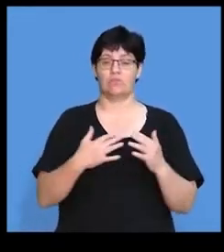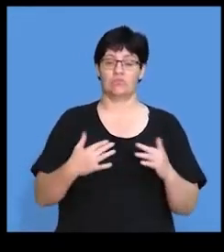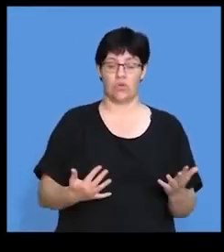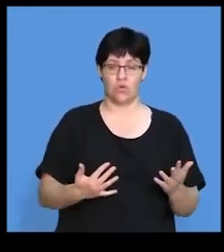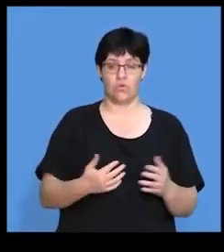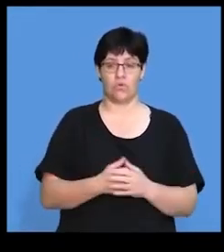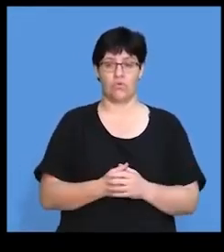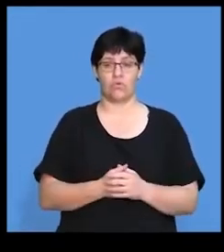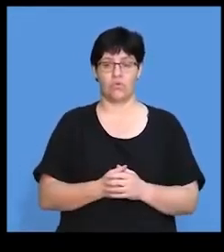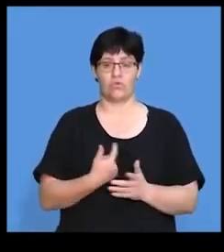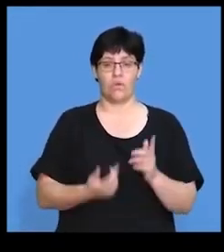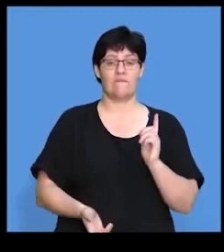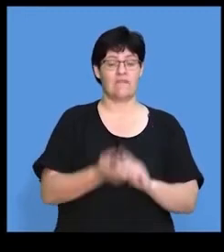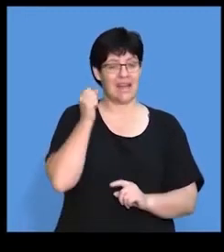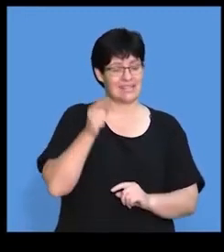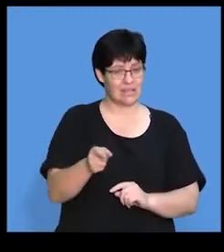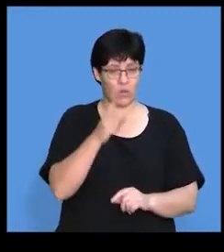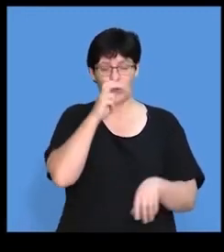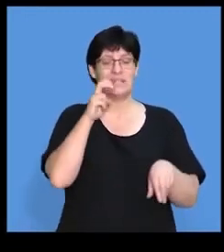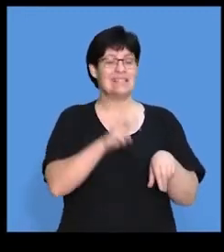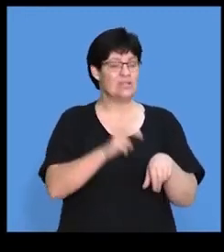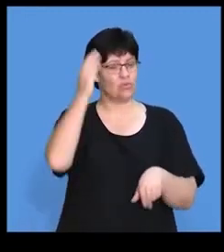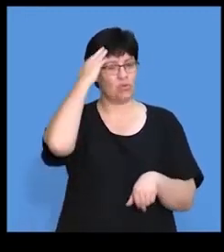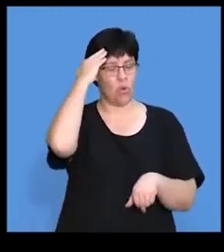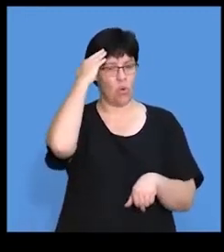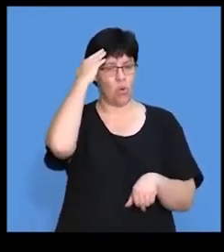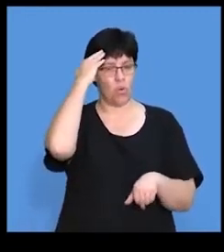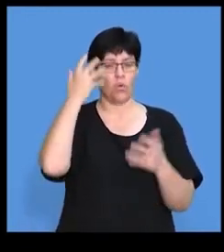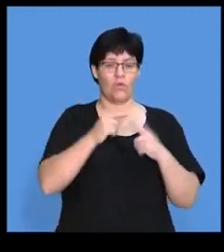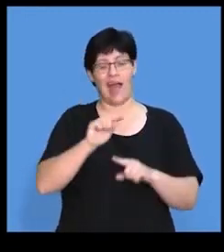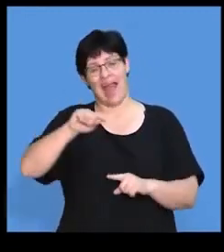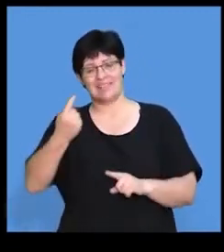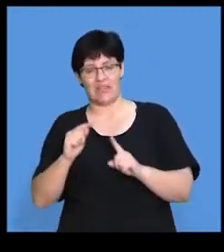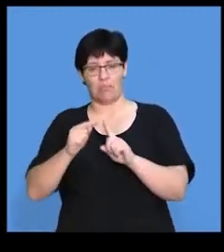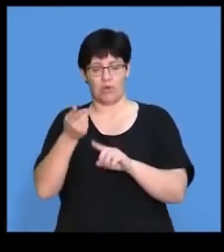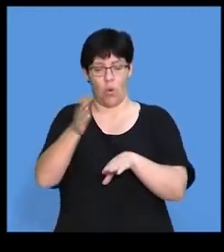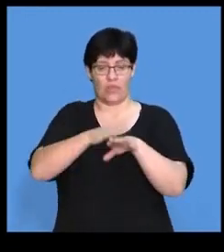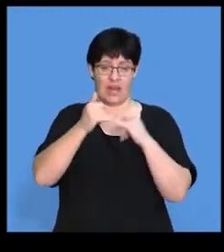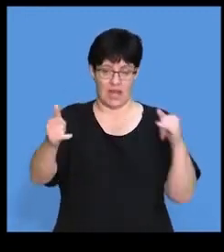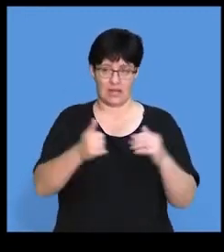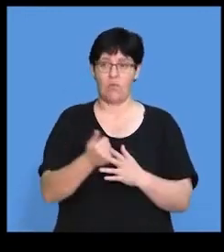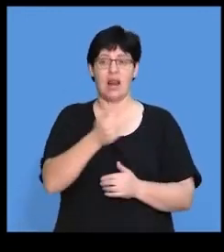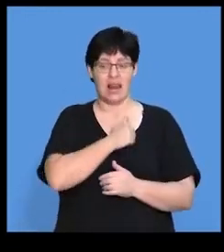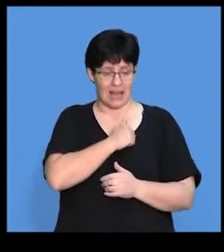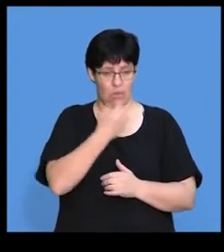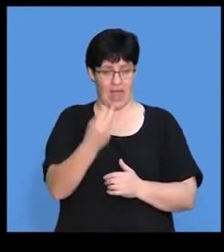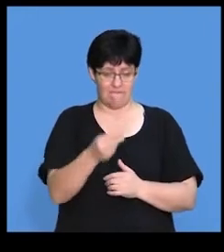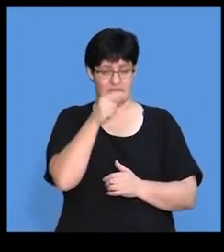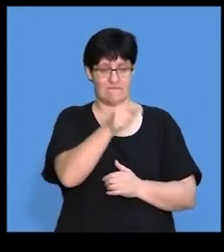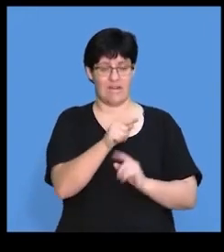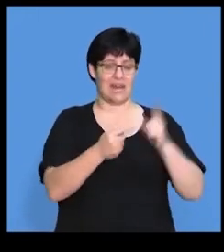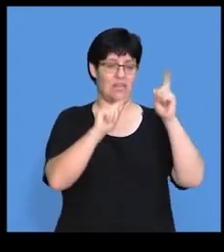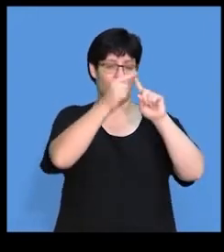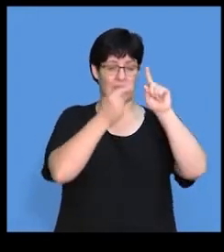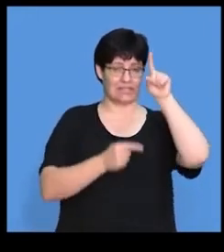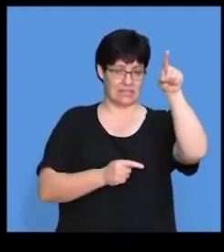in order to find that, we need to know the coordinates of another point on that line. And luckily, we do have the coordinates of another